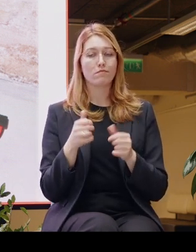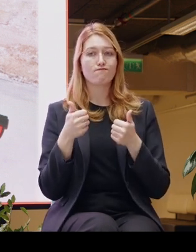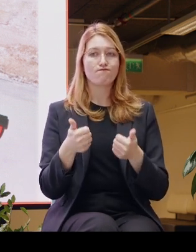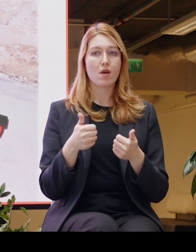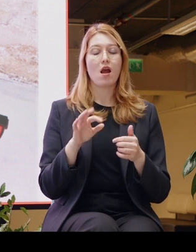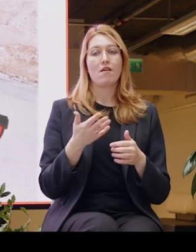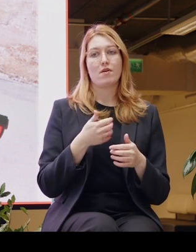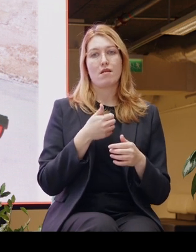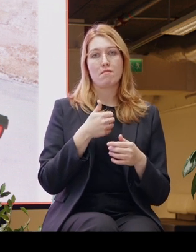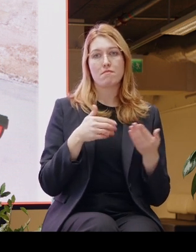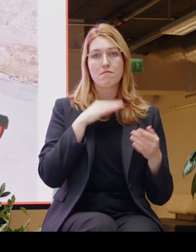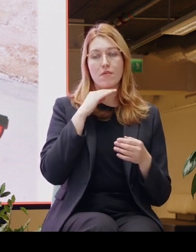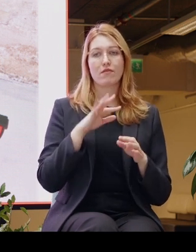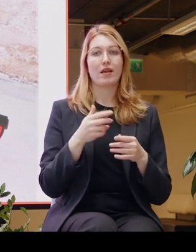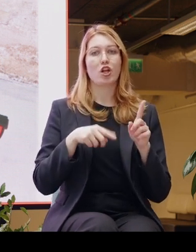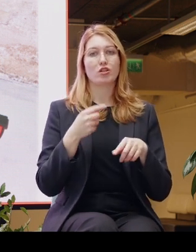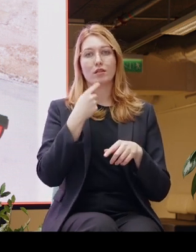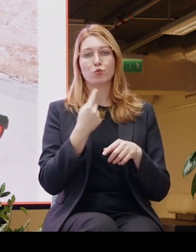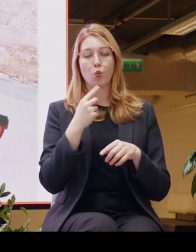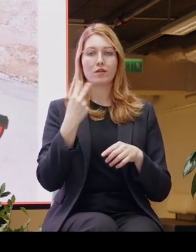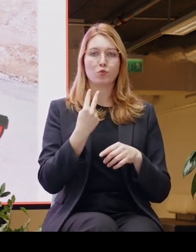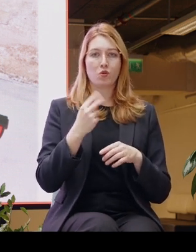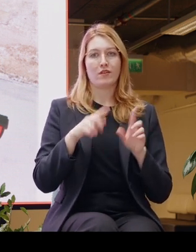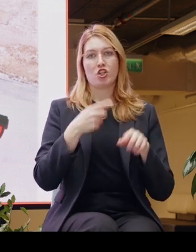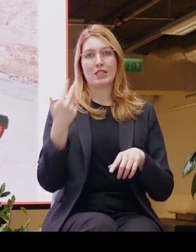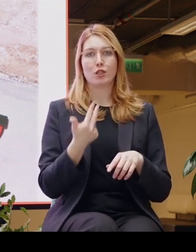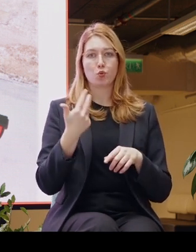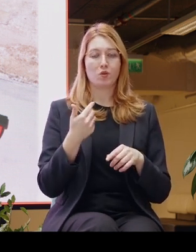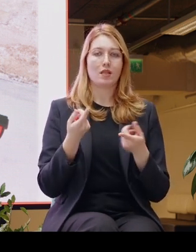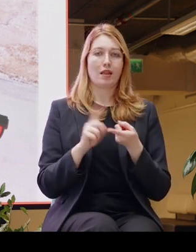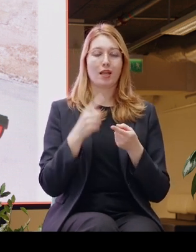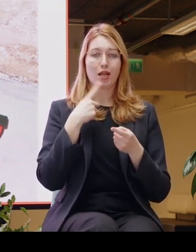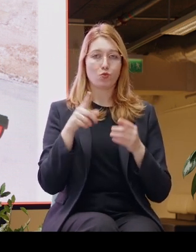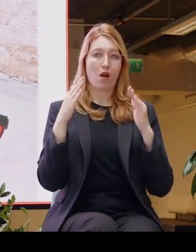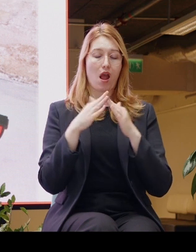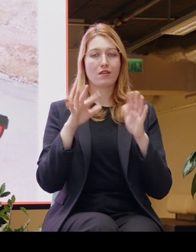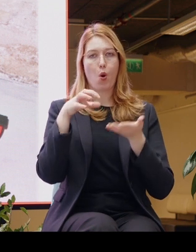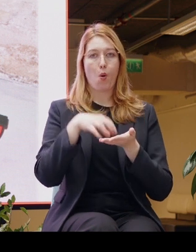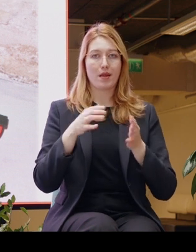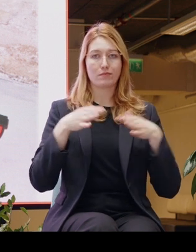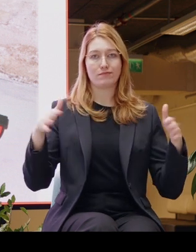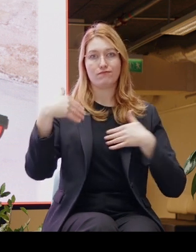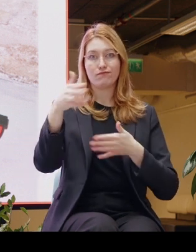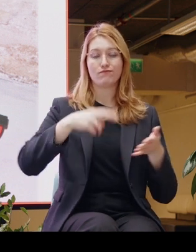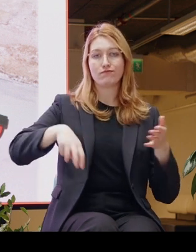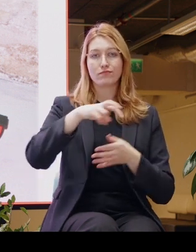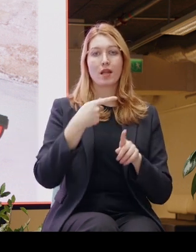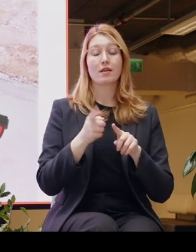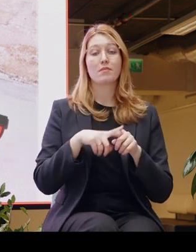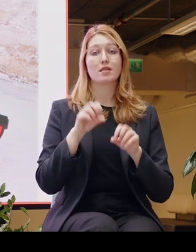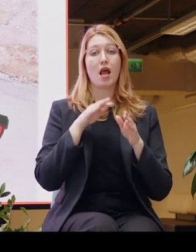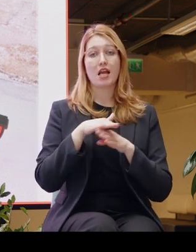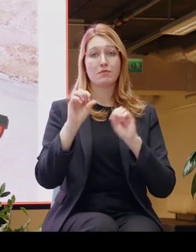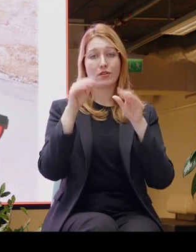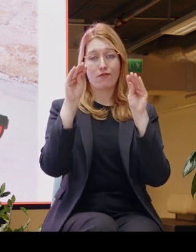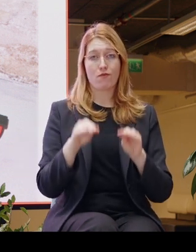2.5 hours, sometimes up to 3 hours. It depends how big is the object. After we send out the form, which we did